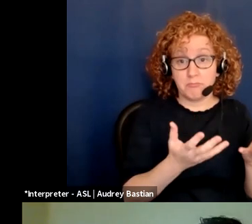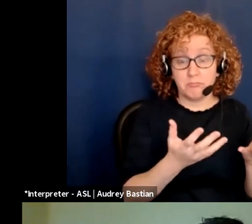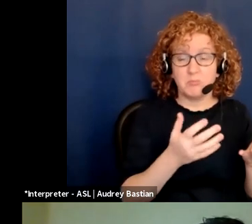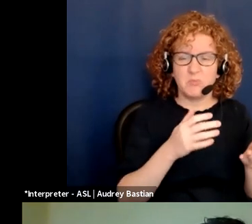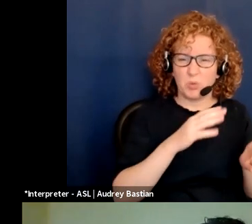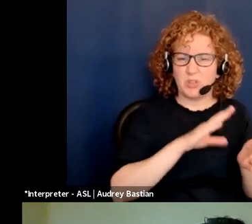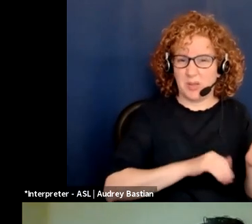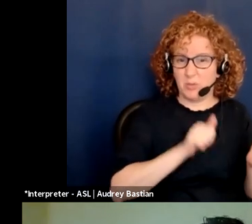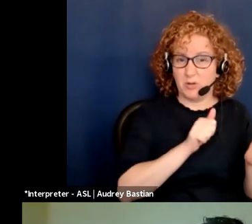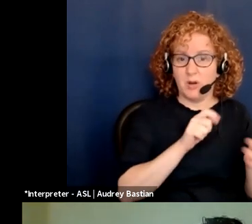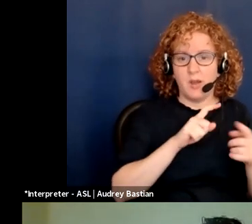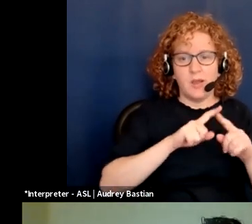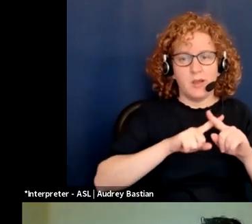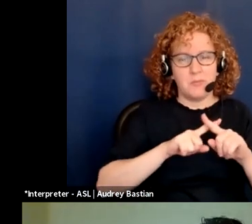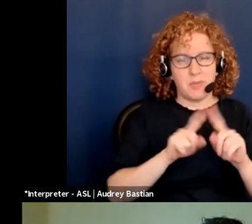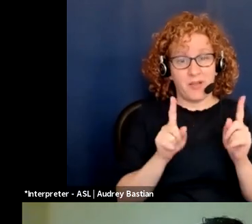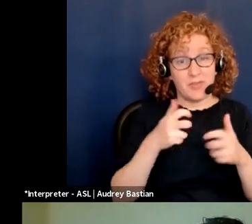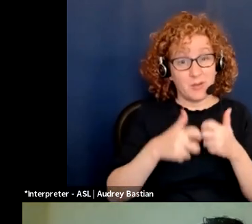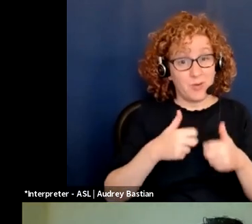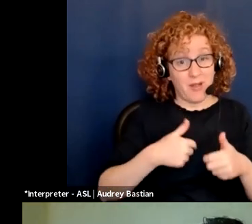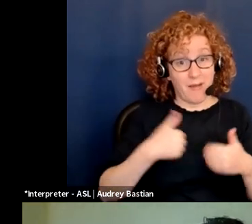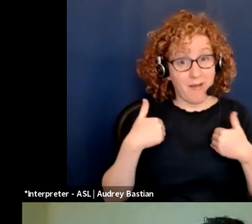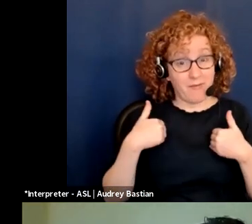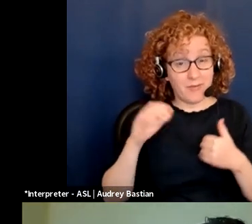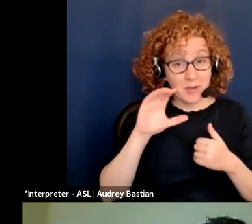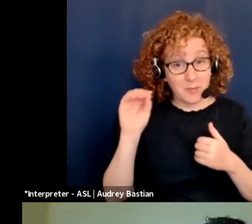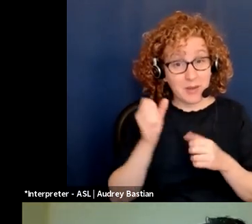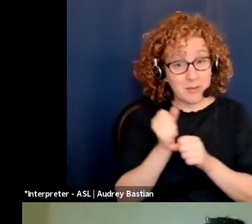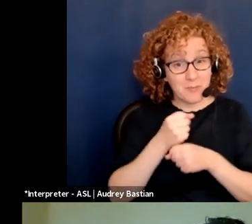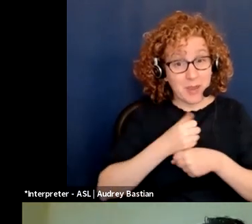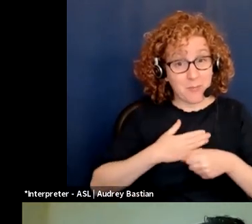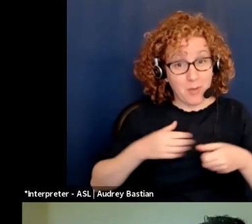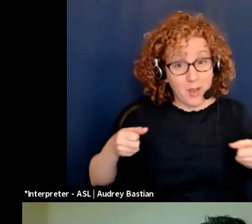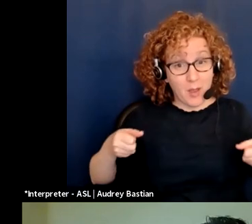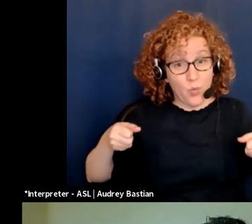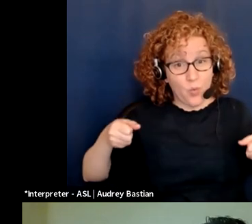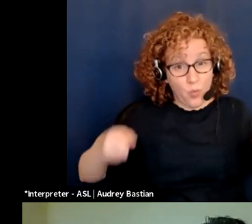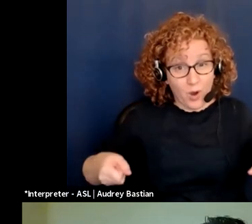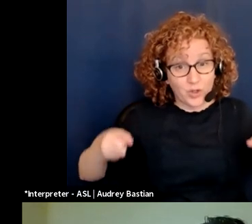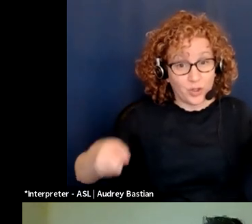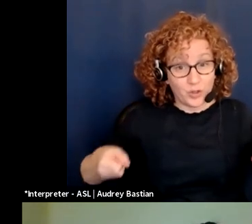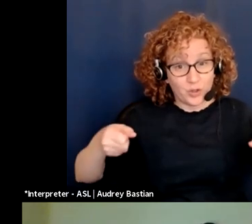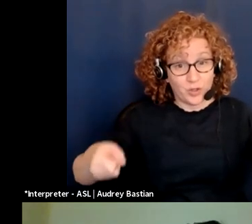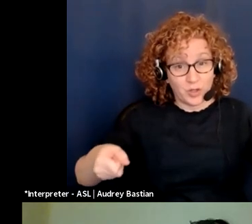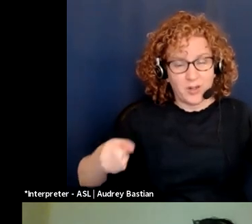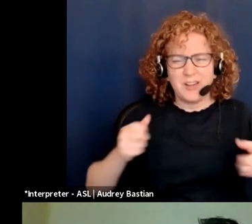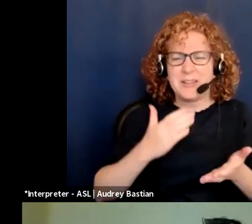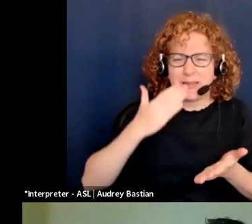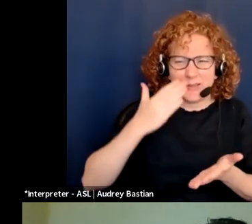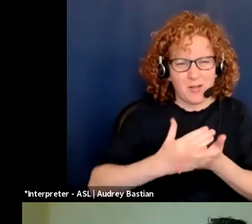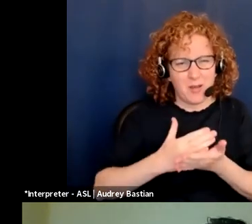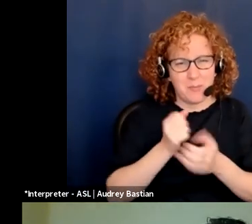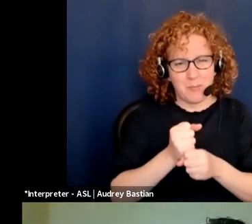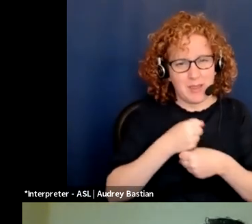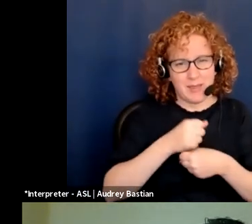But an issue I had is the company that make my walker had stopped making it. So I have like